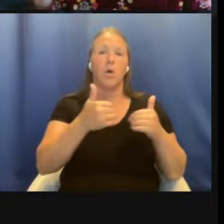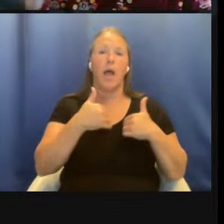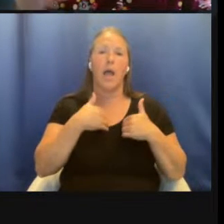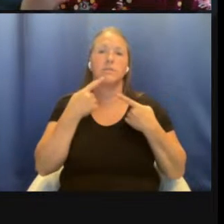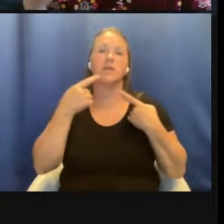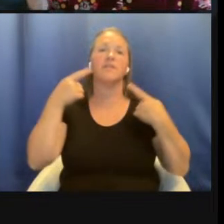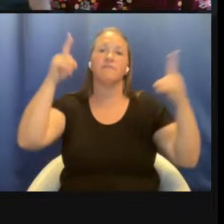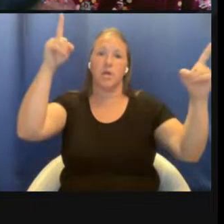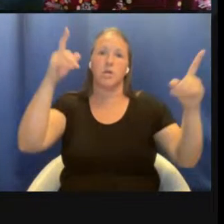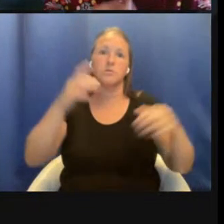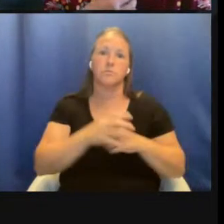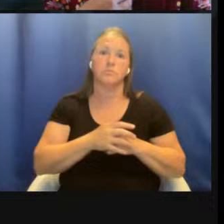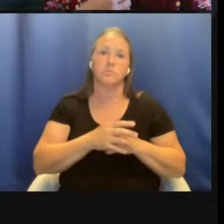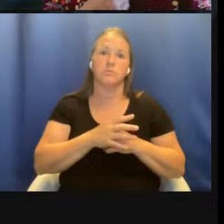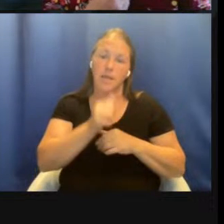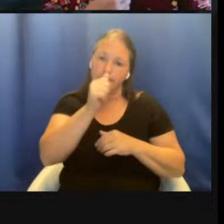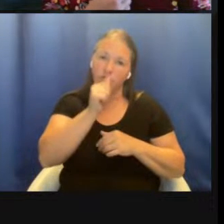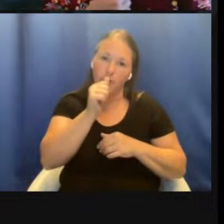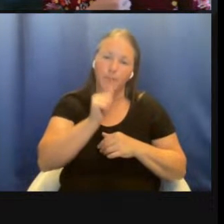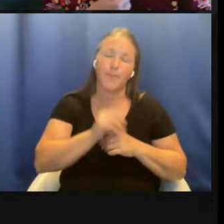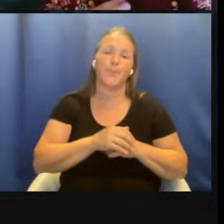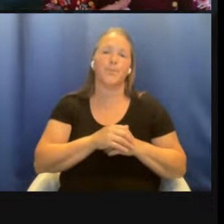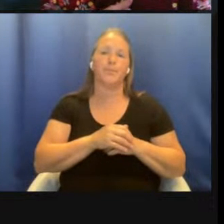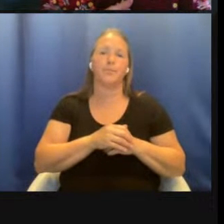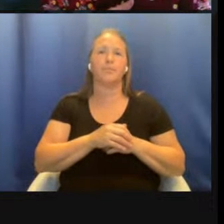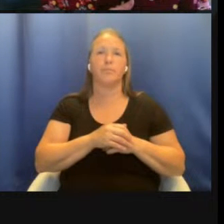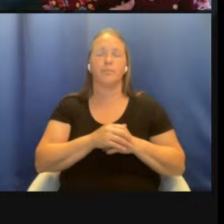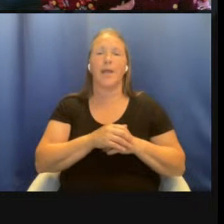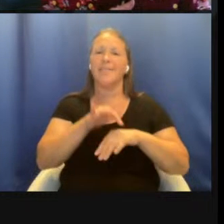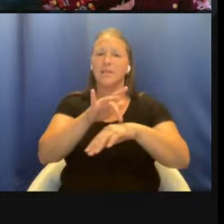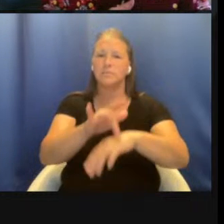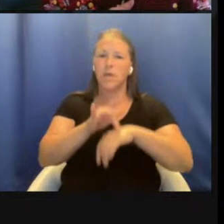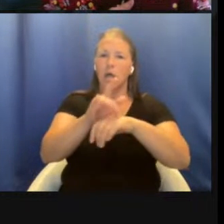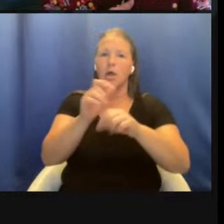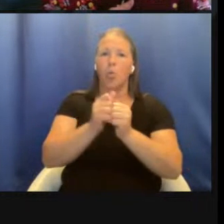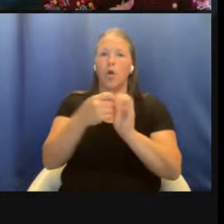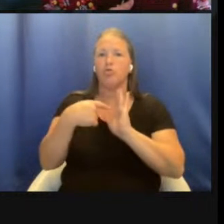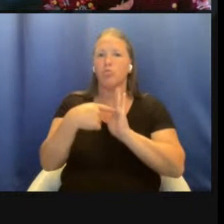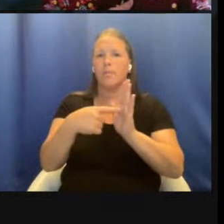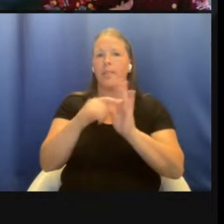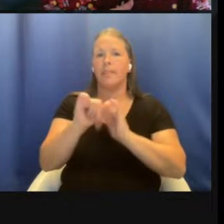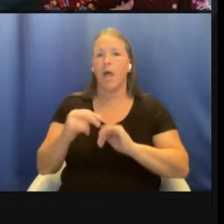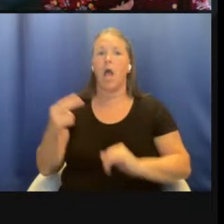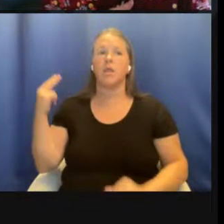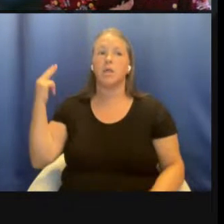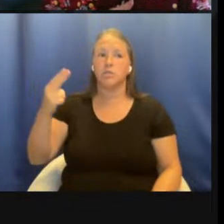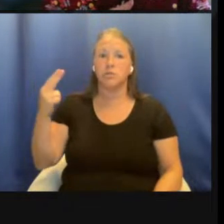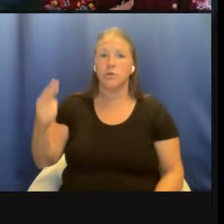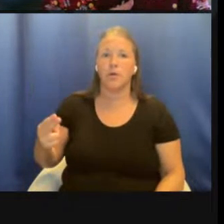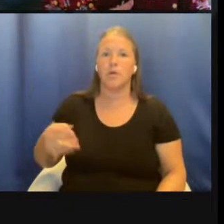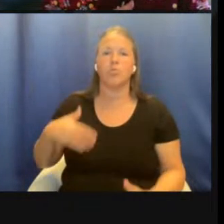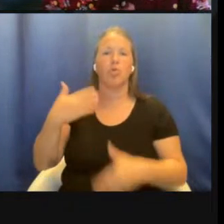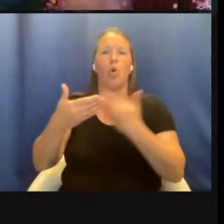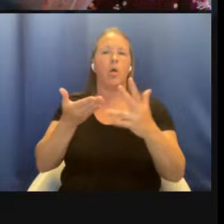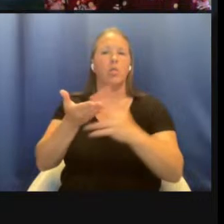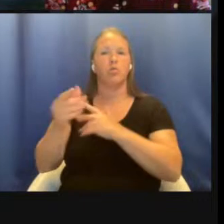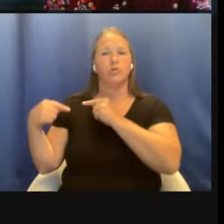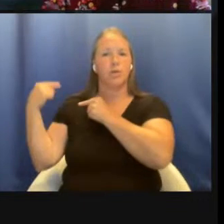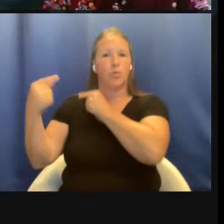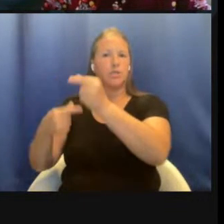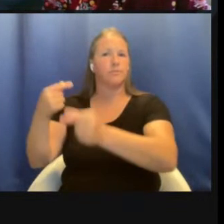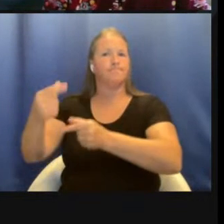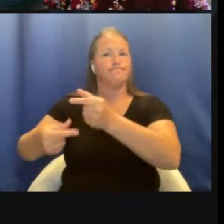The obsession with representing this history is coursing through the generations, and yet there's